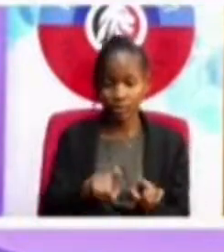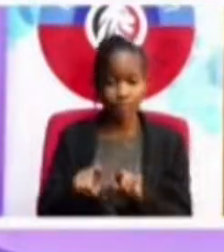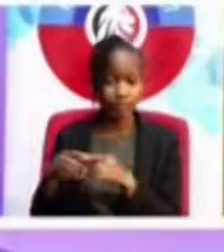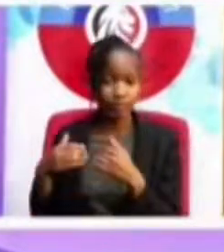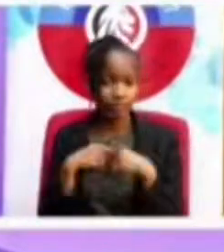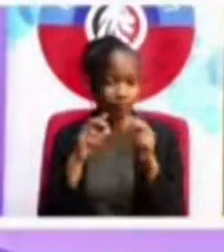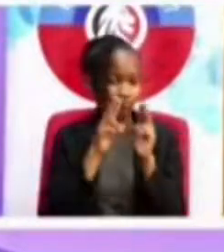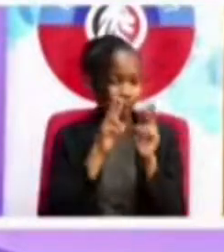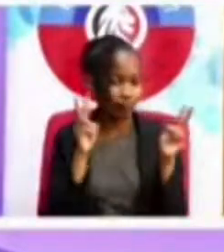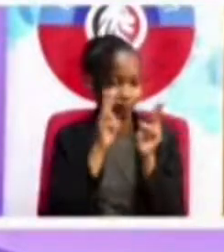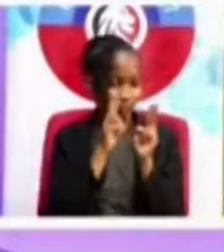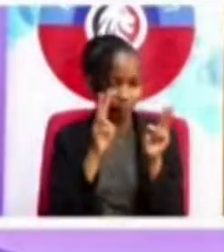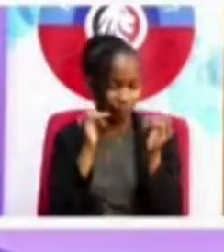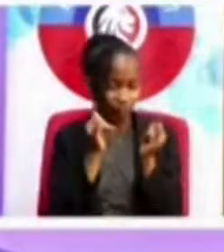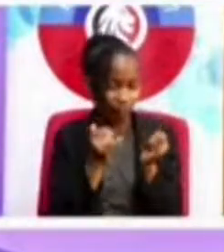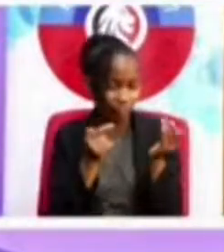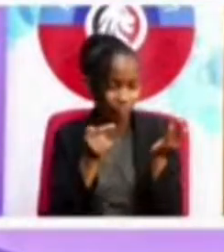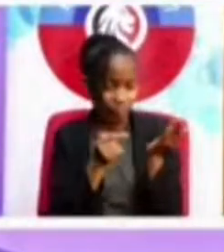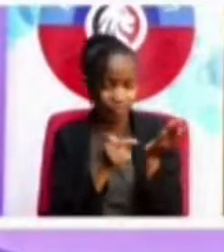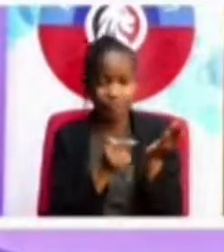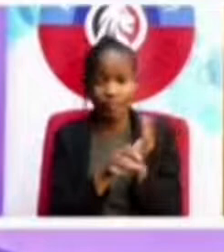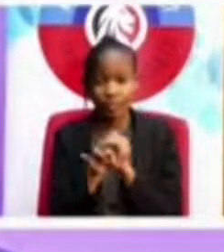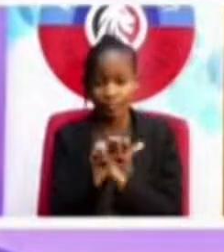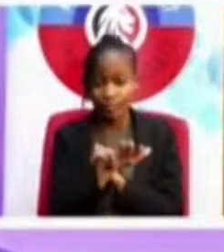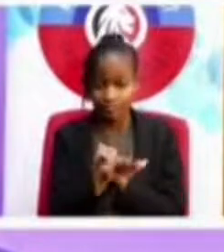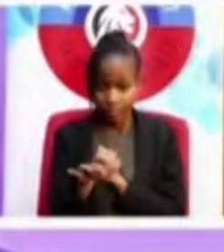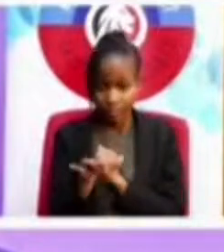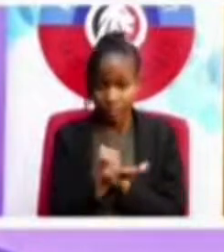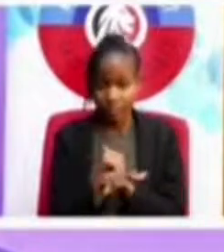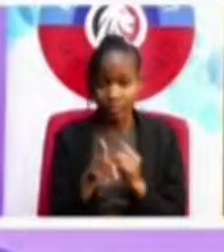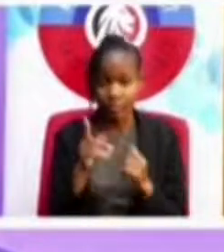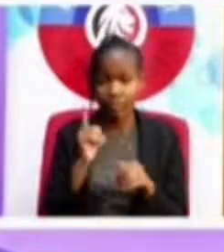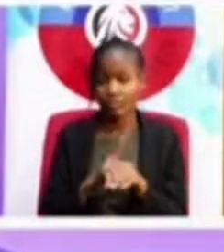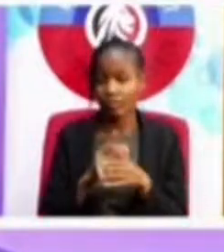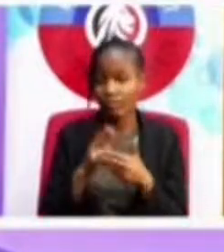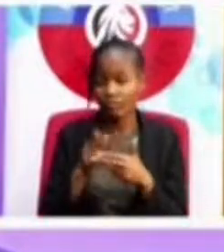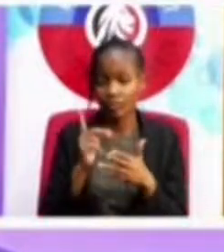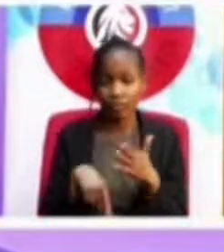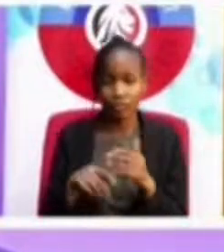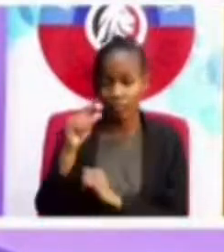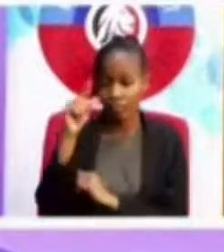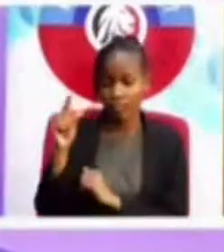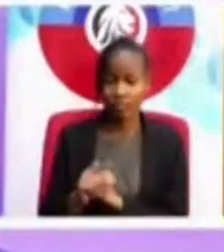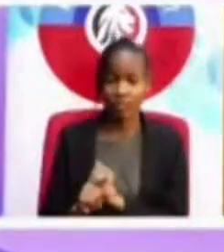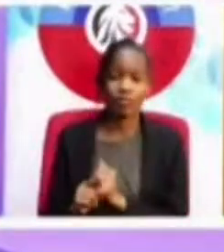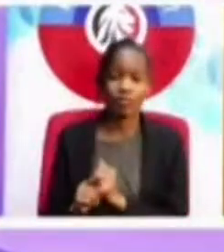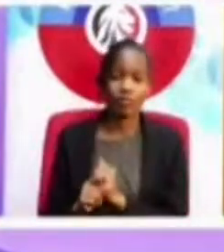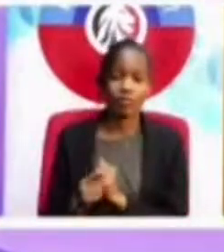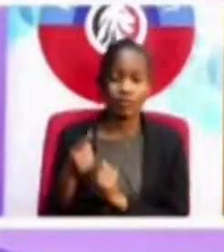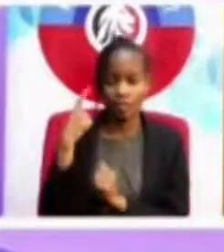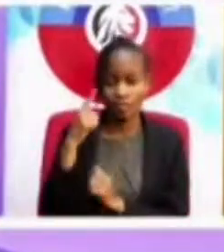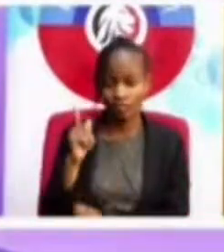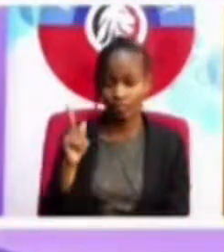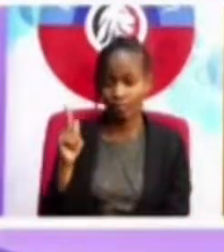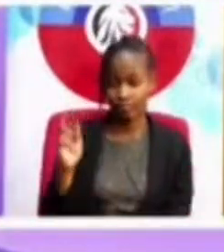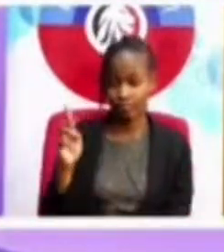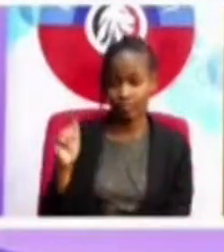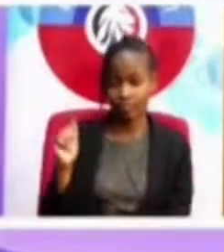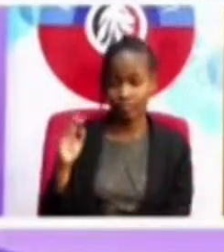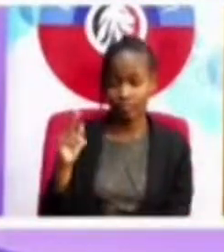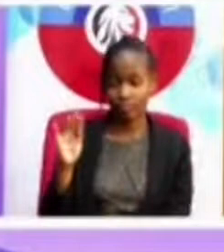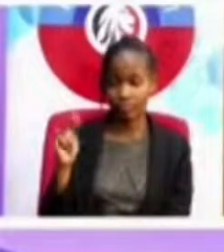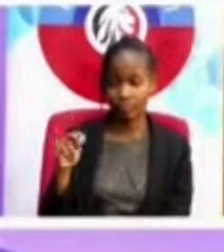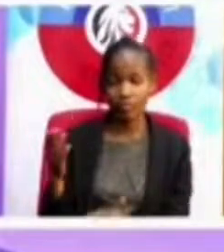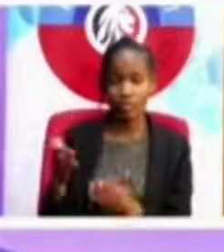modern platform. We call it Regional Electronic Cargo Tracking, where we can see all the goods